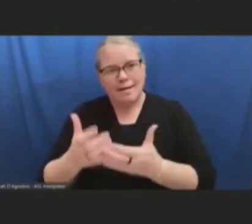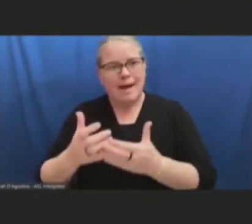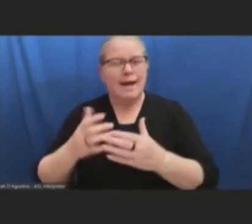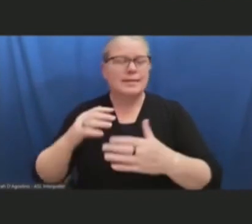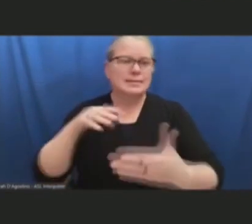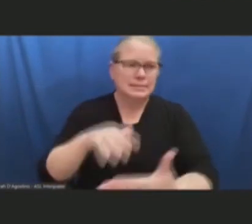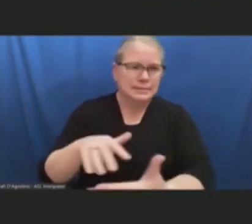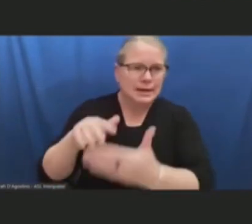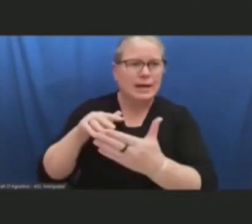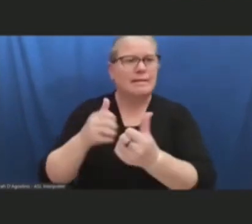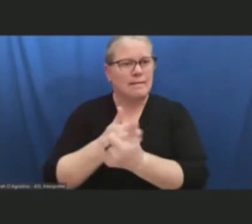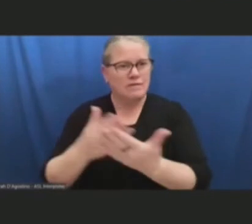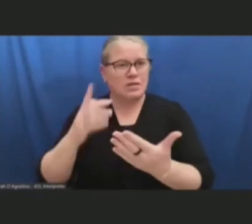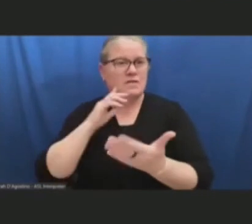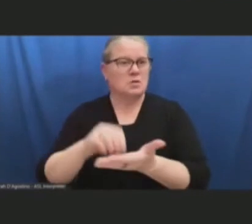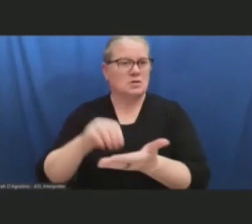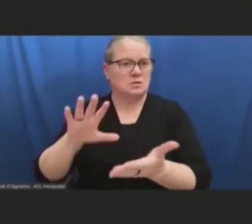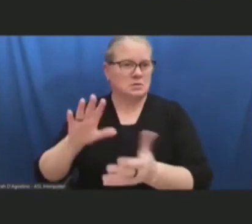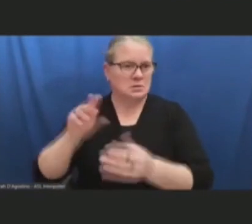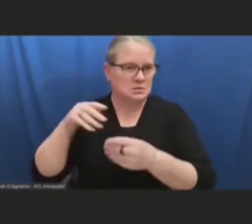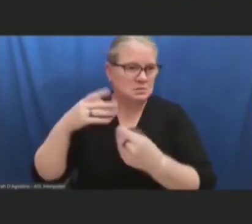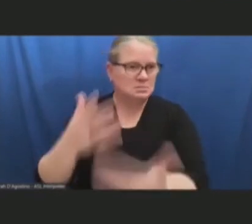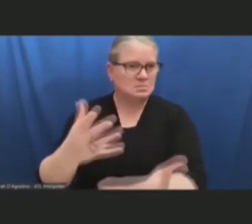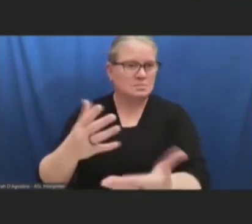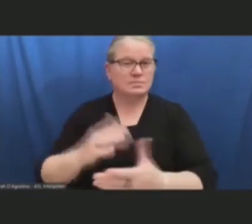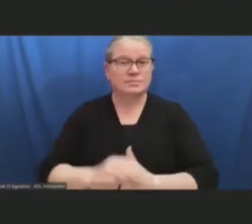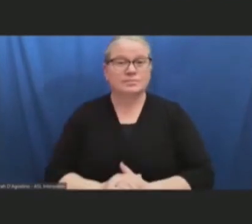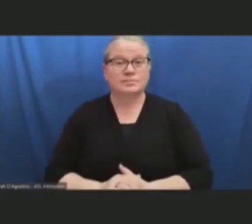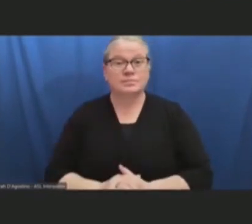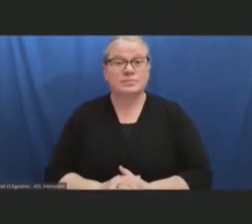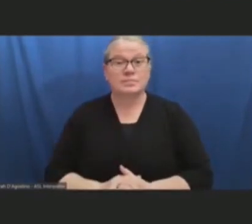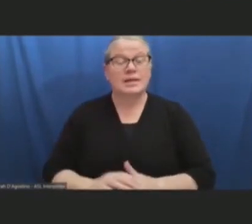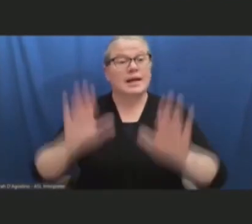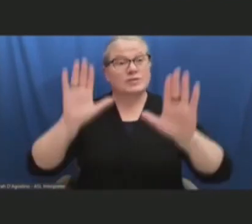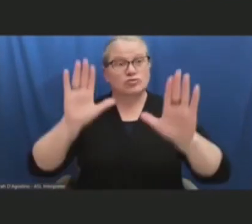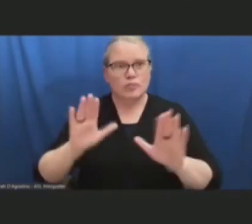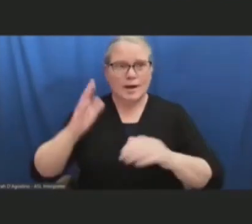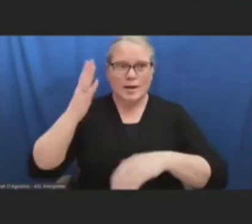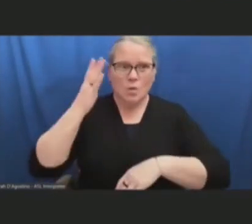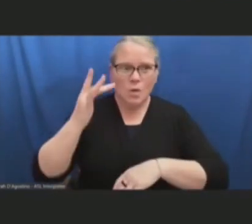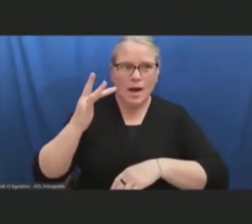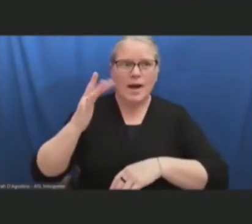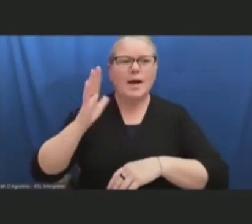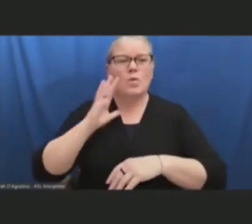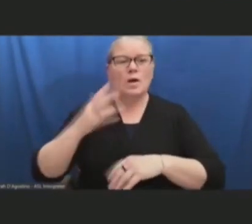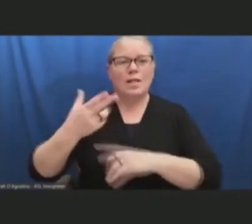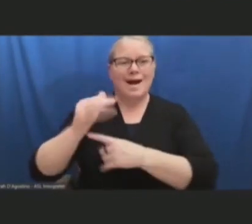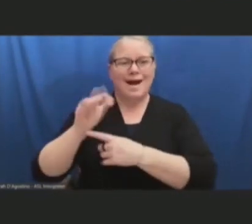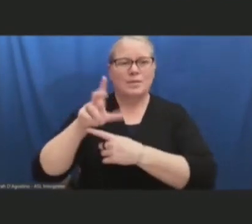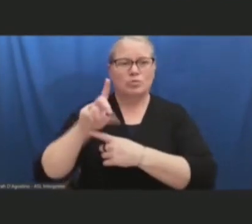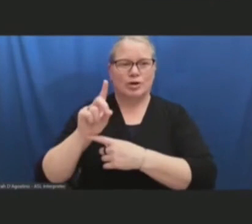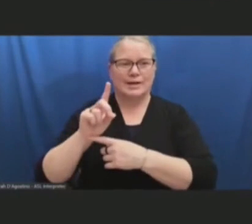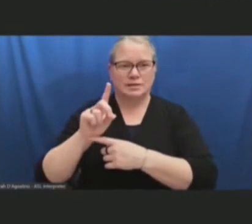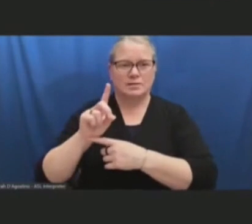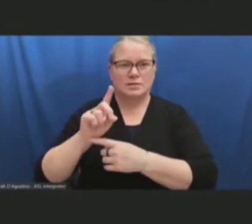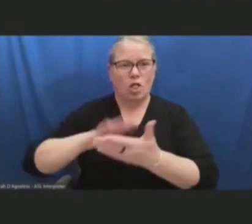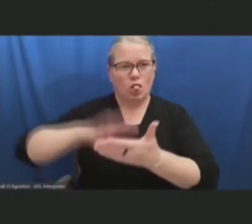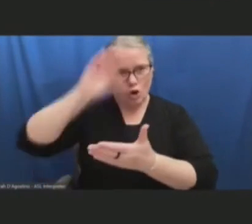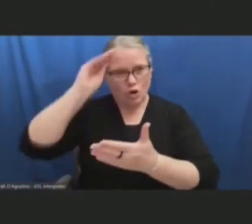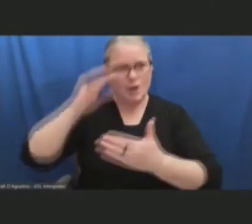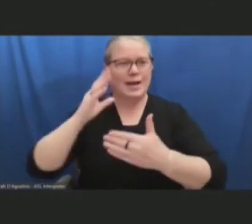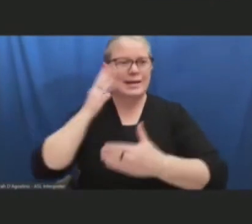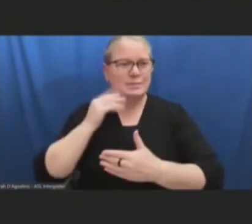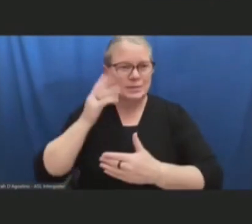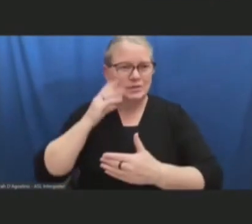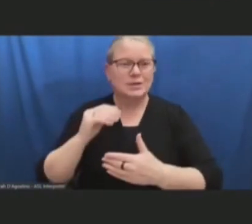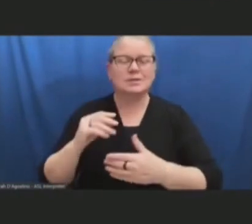for the students. This is great because it'll be a hybrid learning experience, which offers flexibility for the